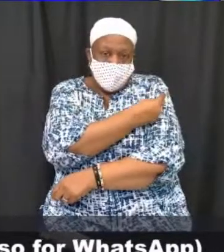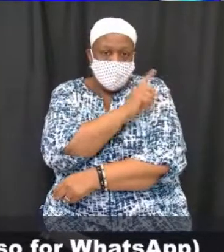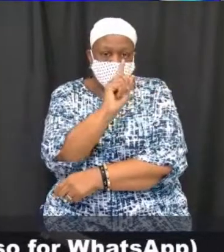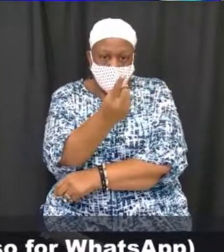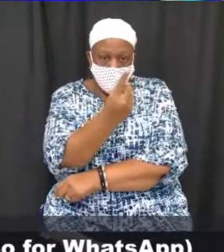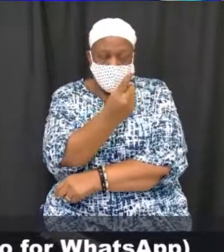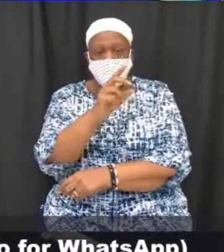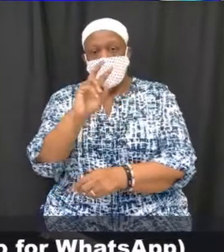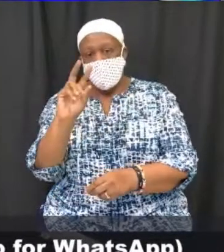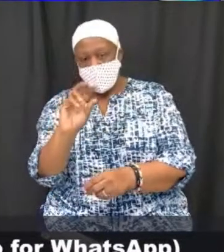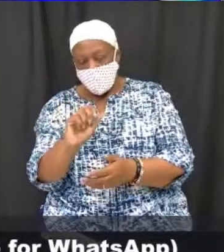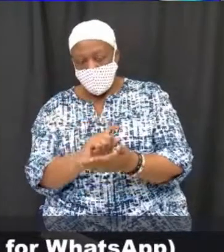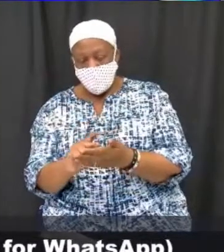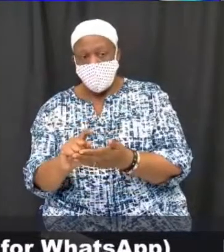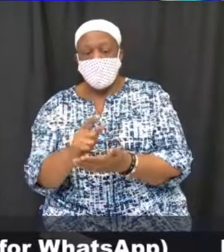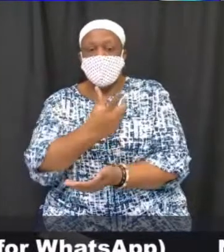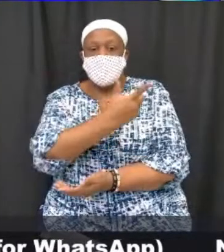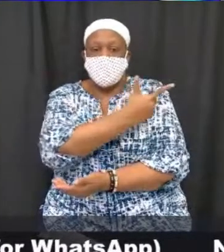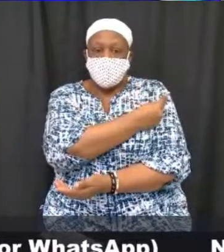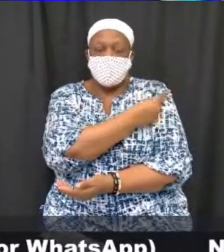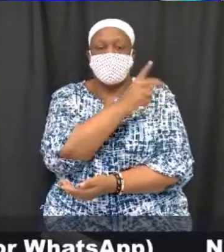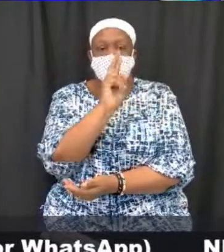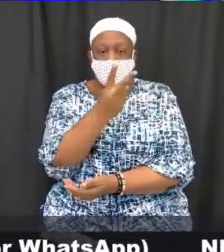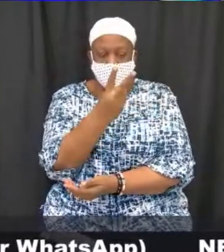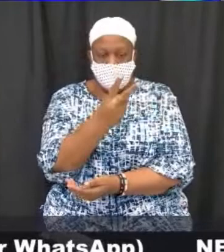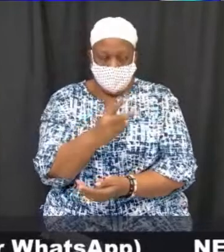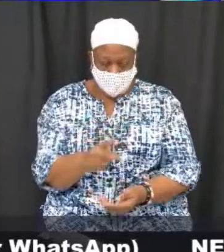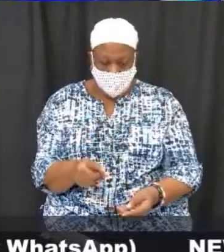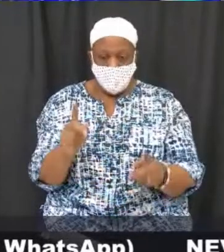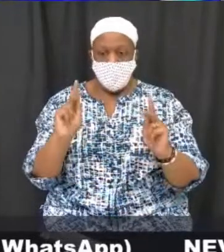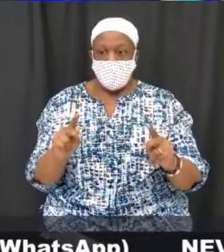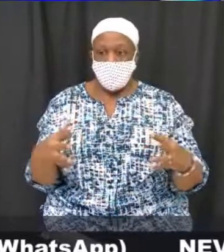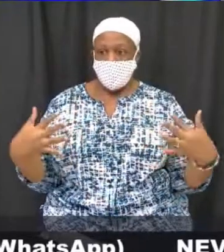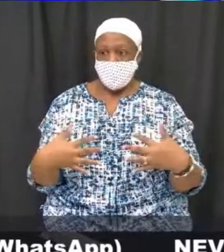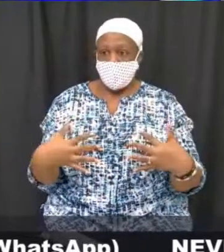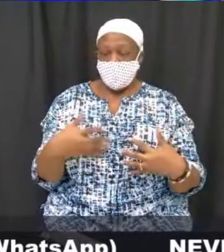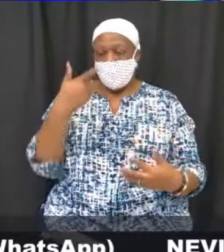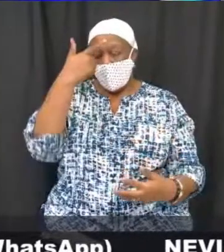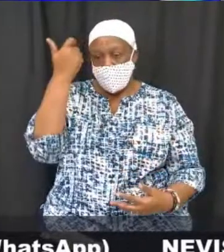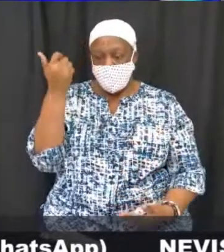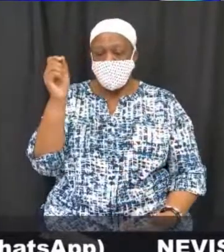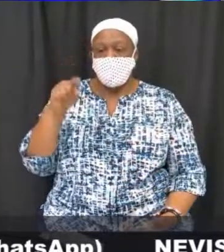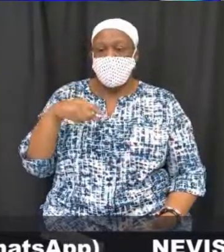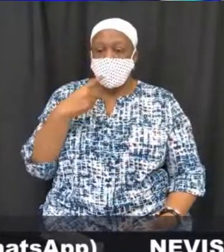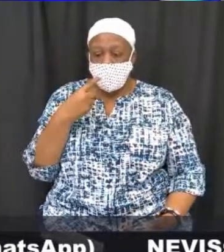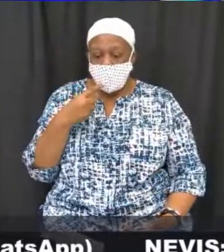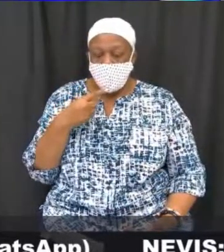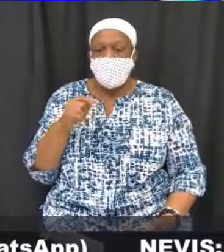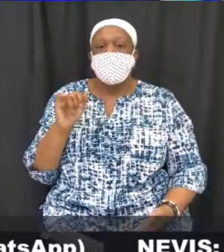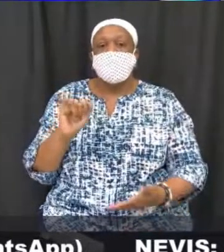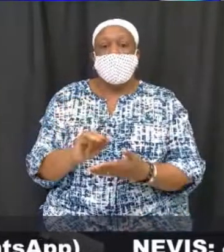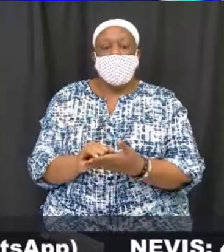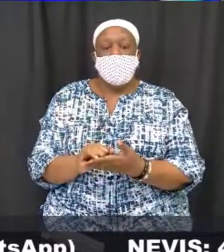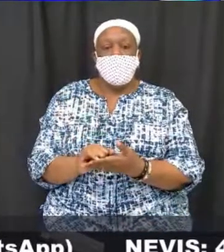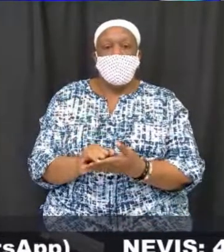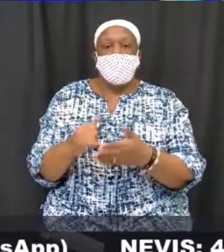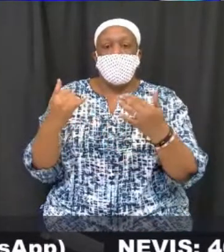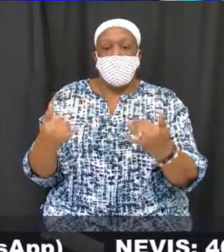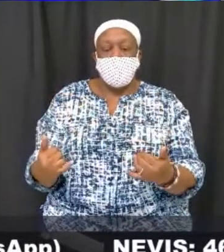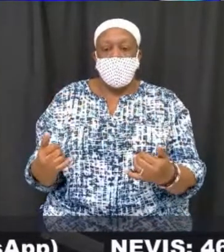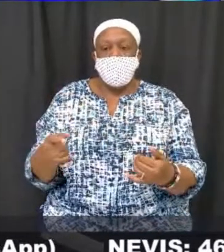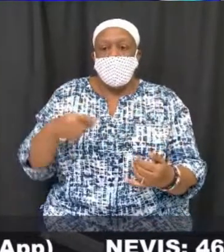And there are a few points you need to know about the vaccine and the vaccine doses. The vaccine is given in two doses. The